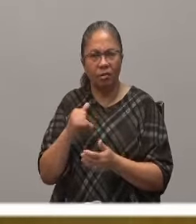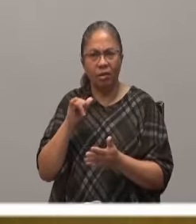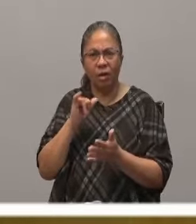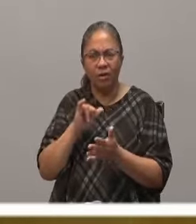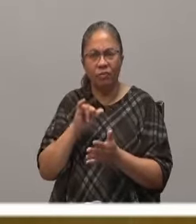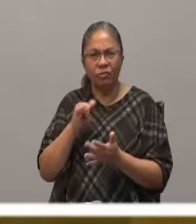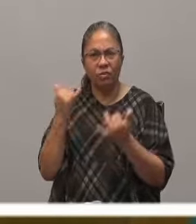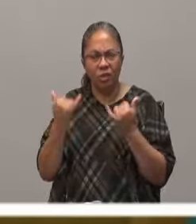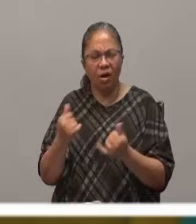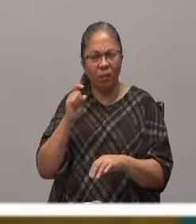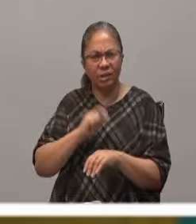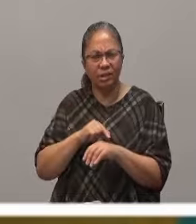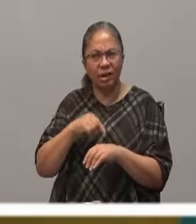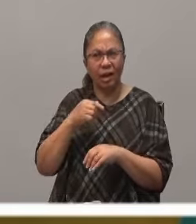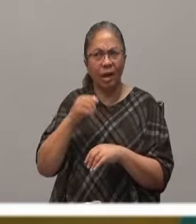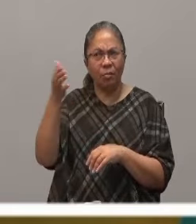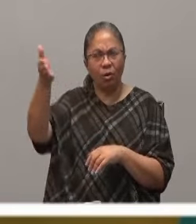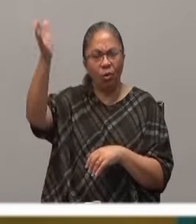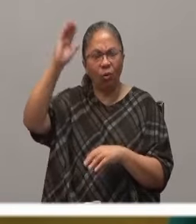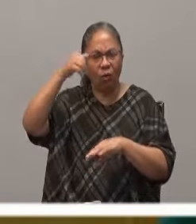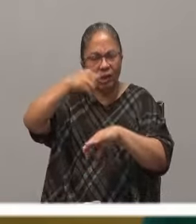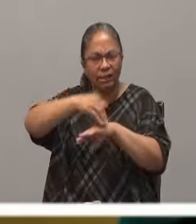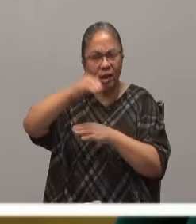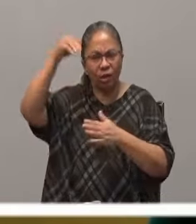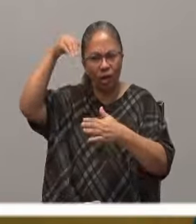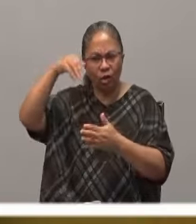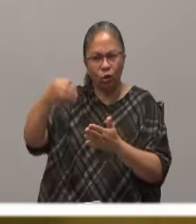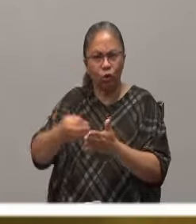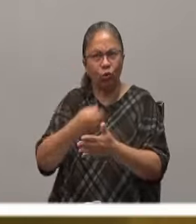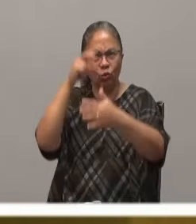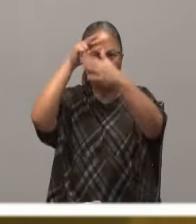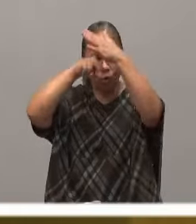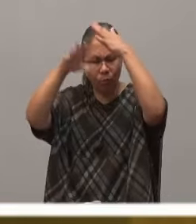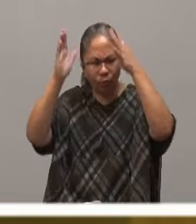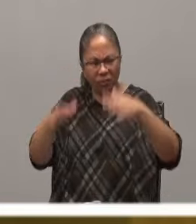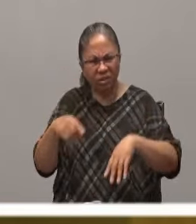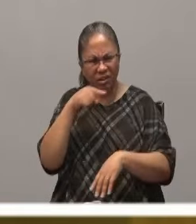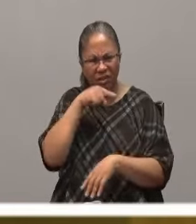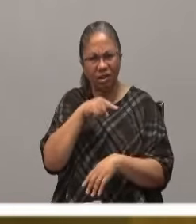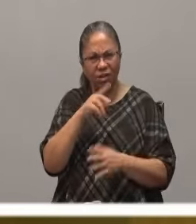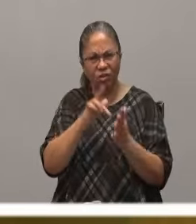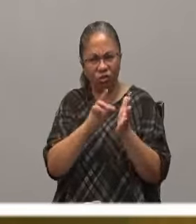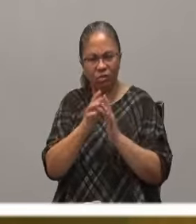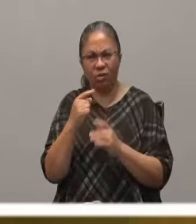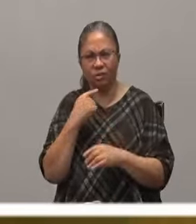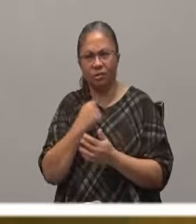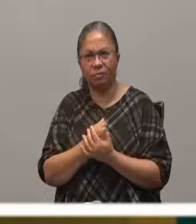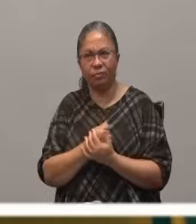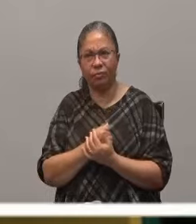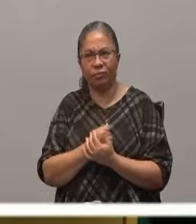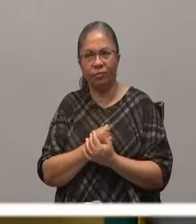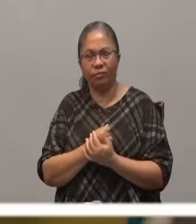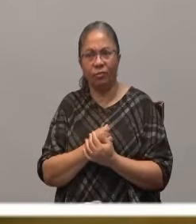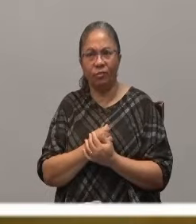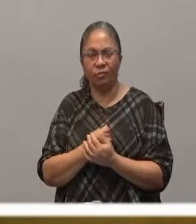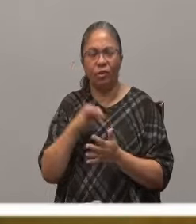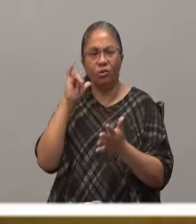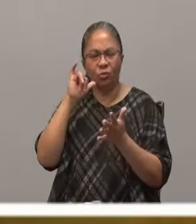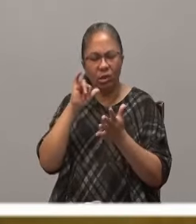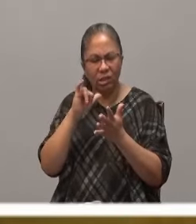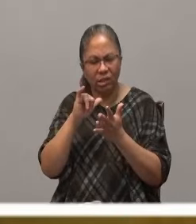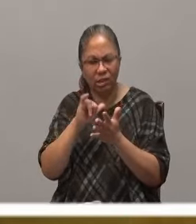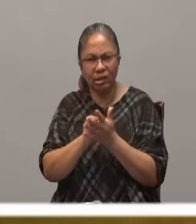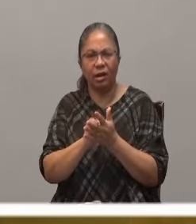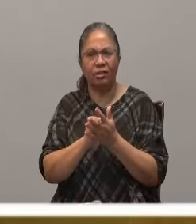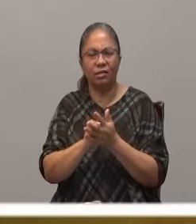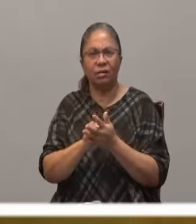Moses and when that prophecy of Moses will be fulfilled? And so that's kind of our context in our